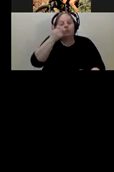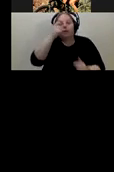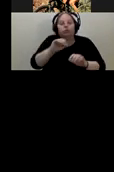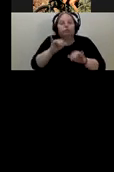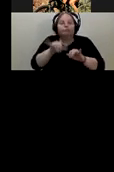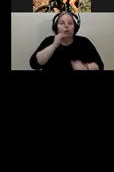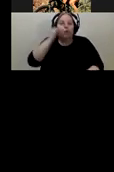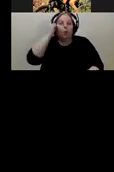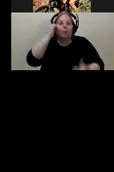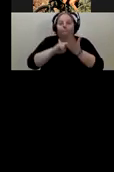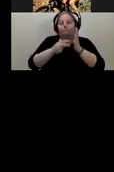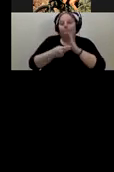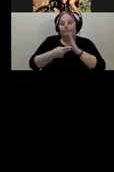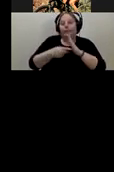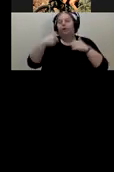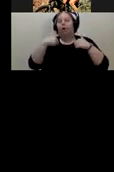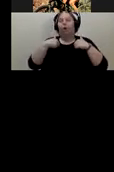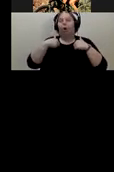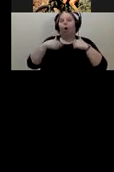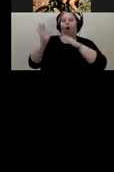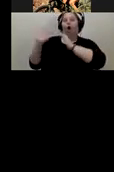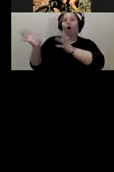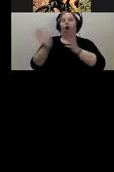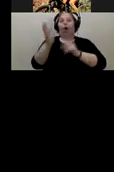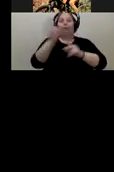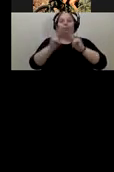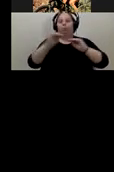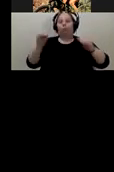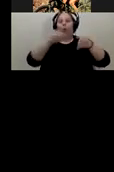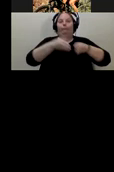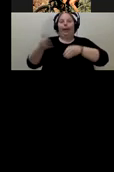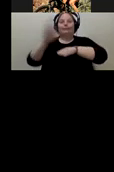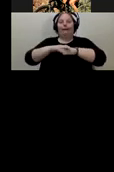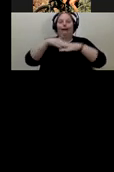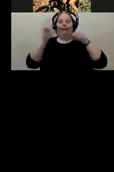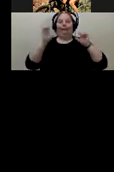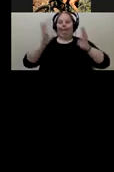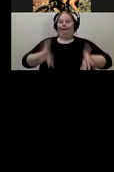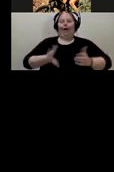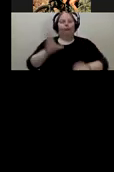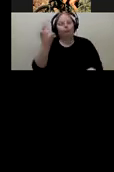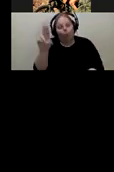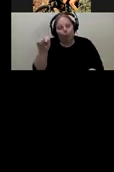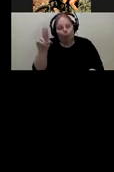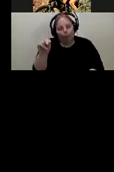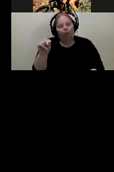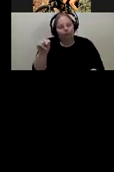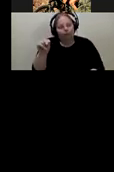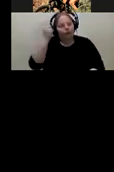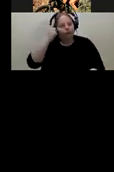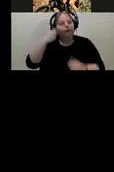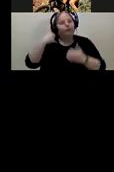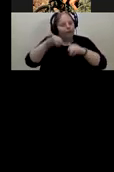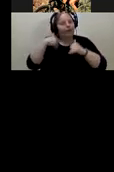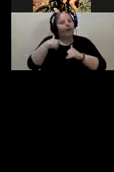doesn't mean you can talk to people without your pants, right? I mean, there's certain levels of professional behavior that we have